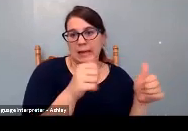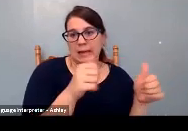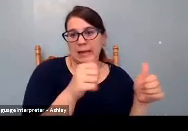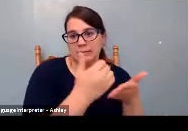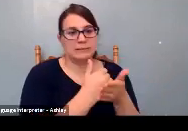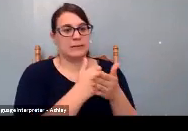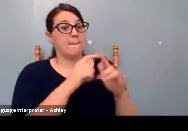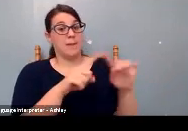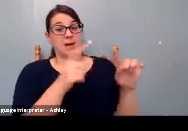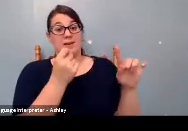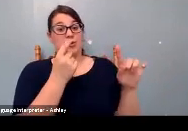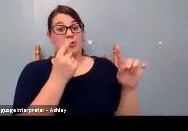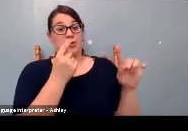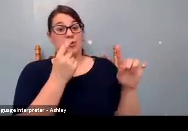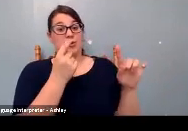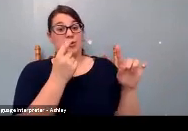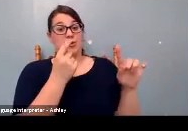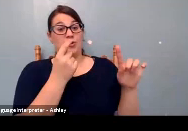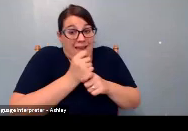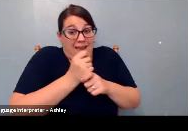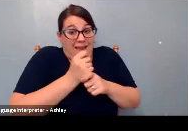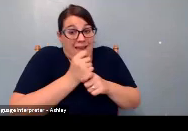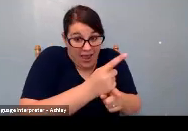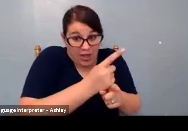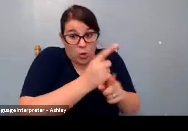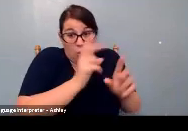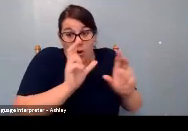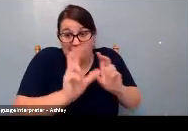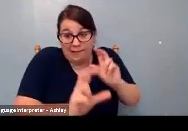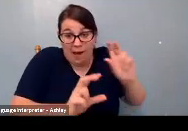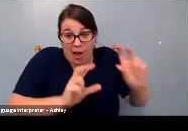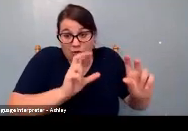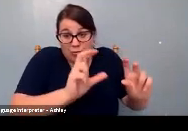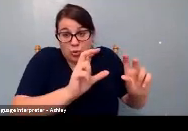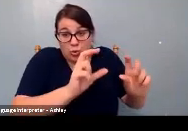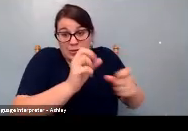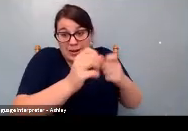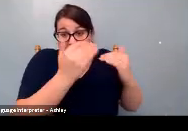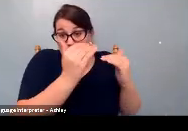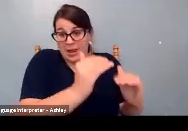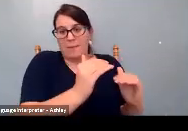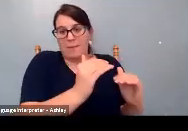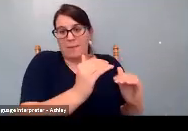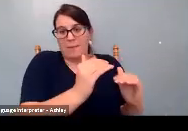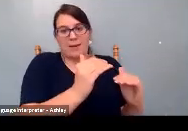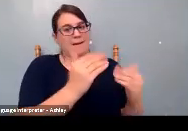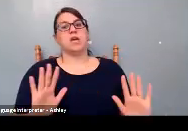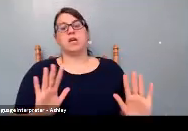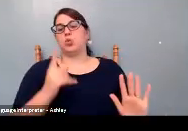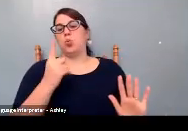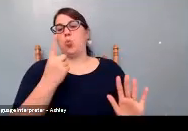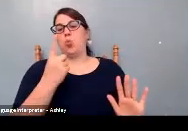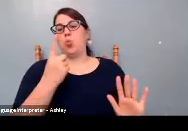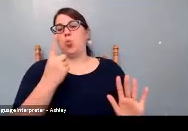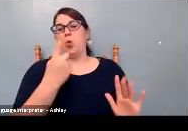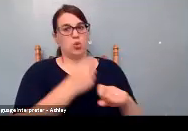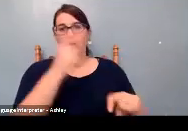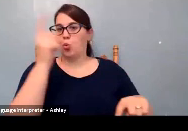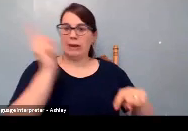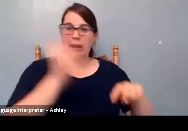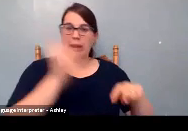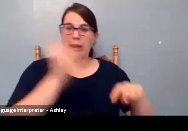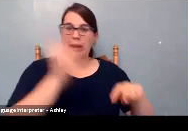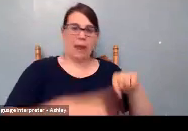stop though. Once you've put in 15,000, you're done for the year and cannot contribute any more than that, even